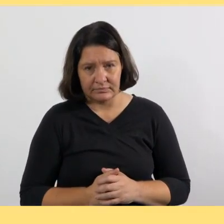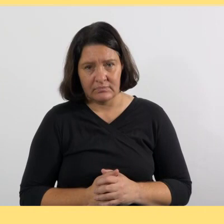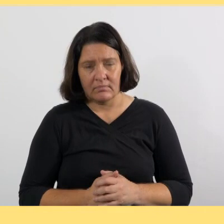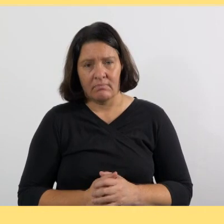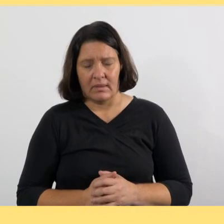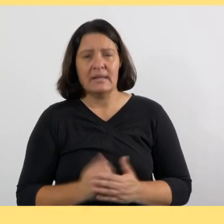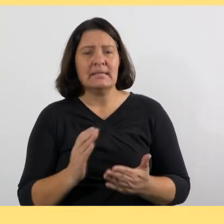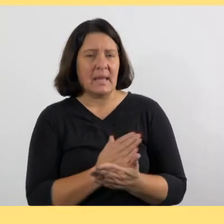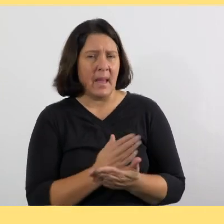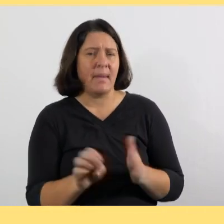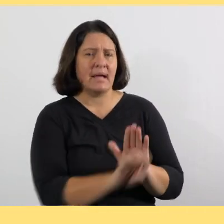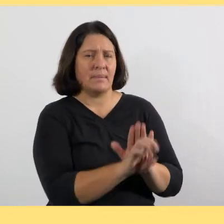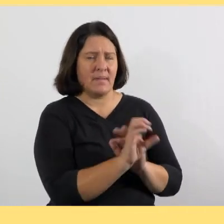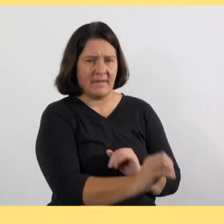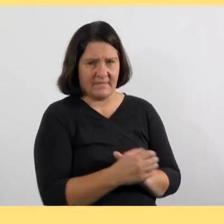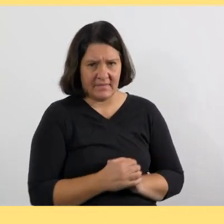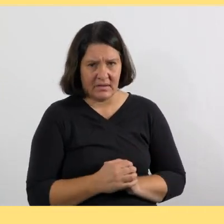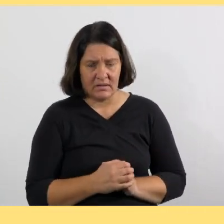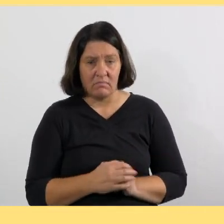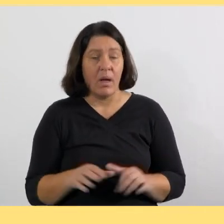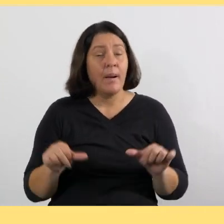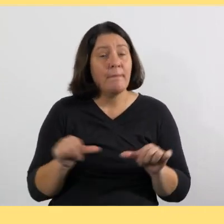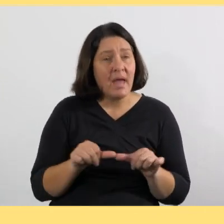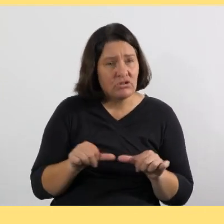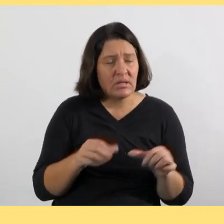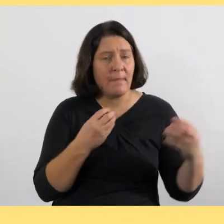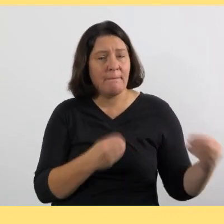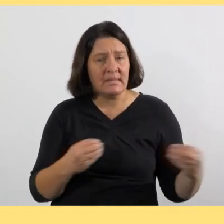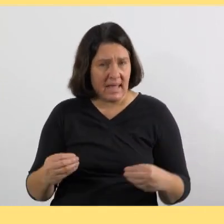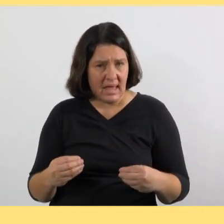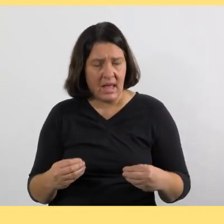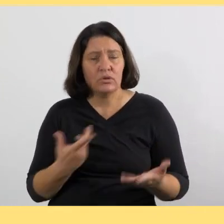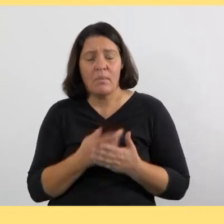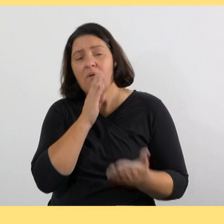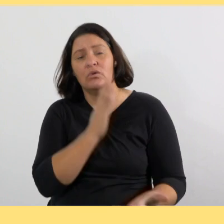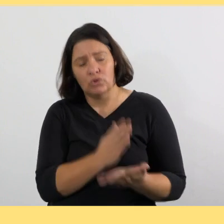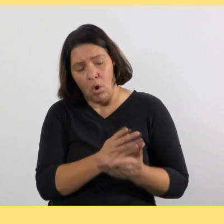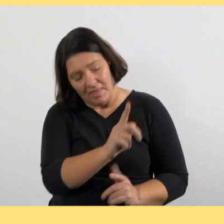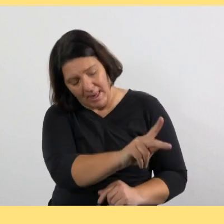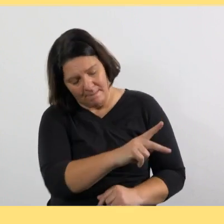And here are some of the examples on the measures that a business can take